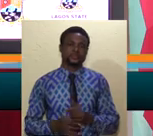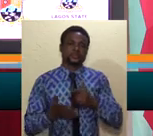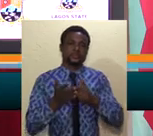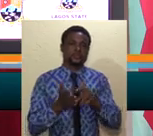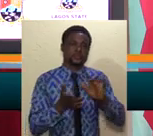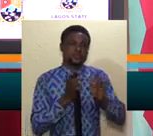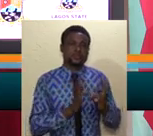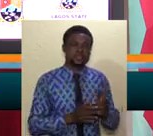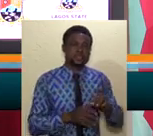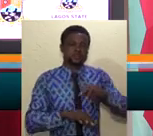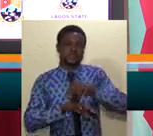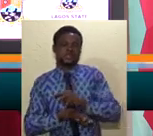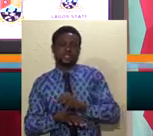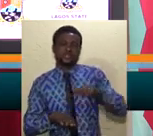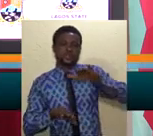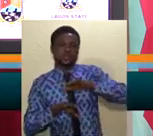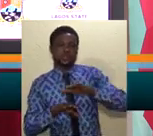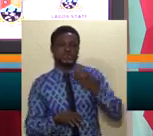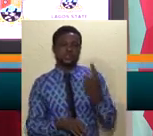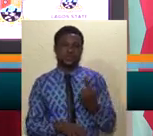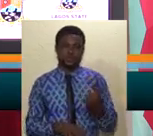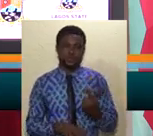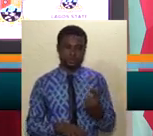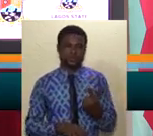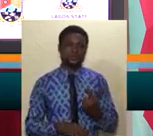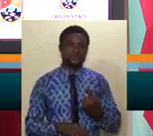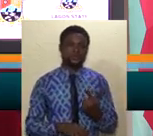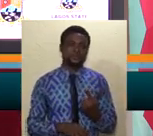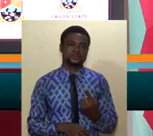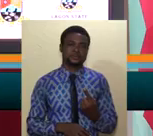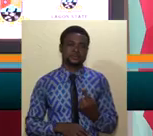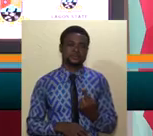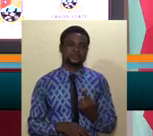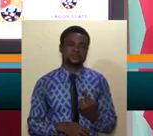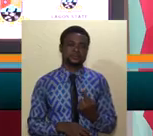081-26601-889. Yes, WhatsApp messages only on